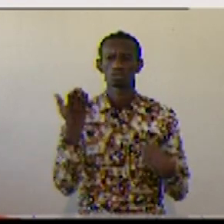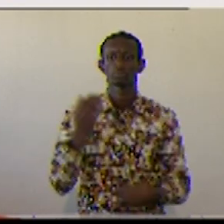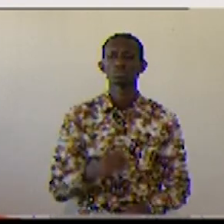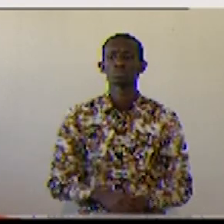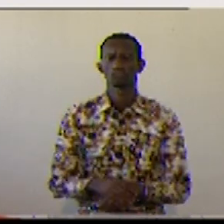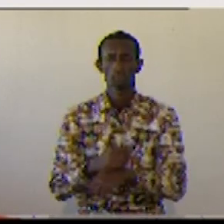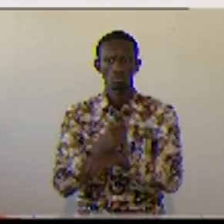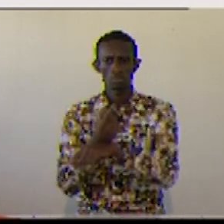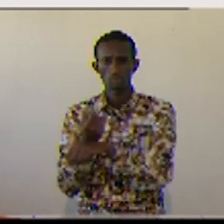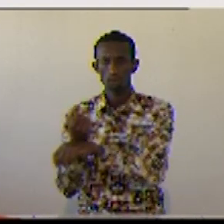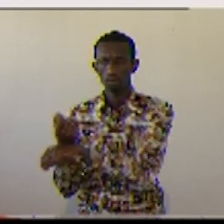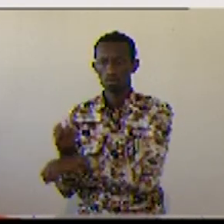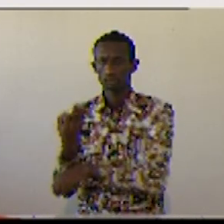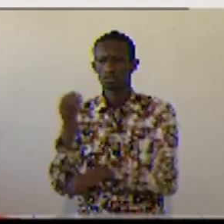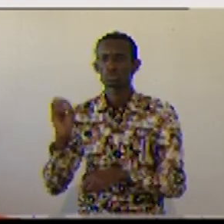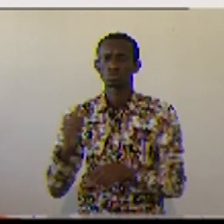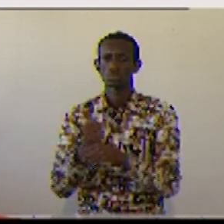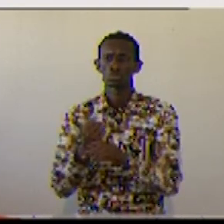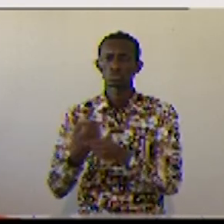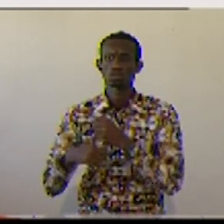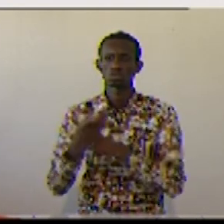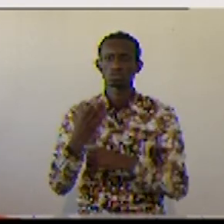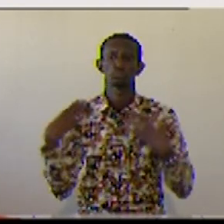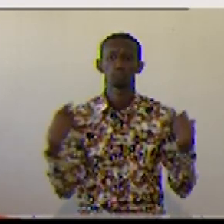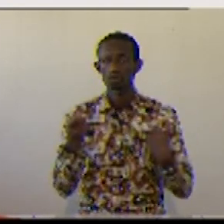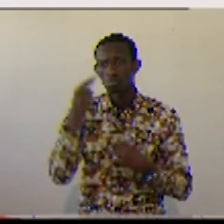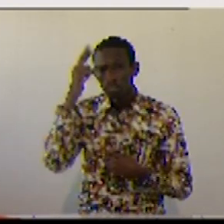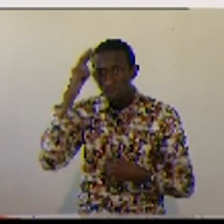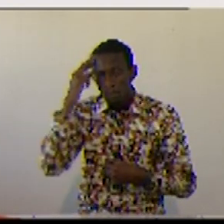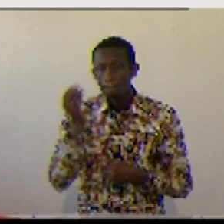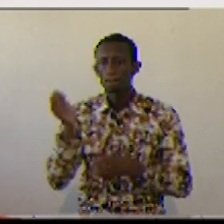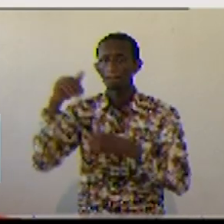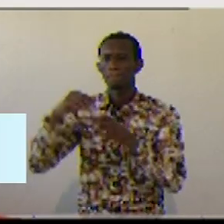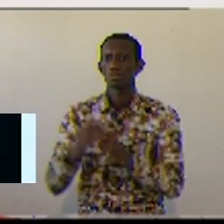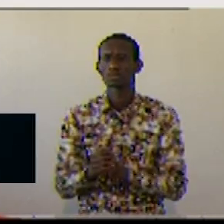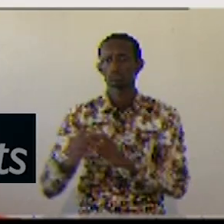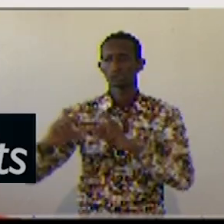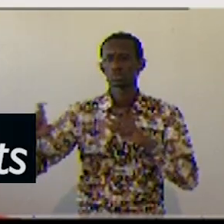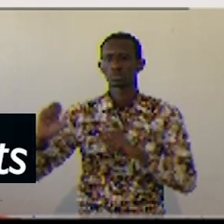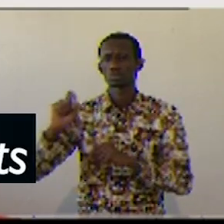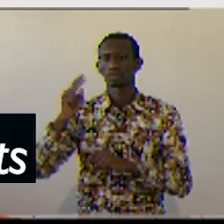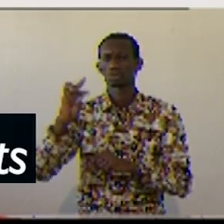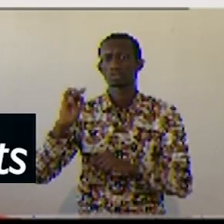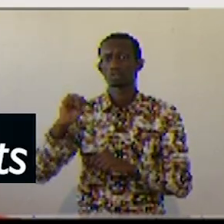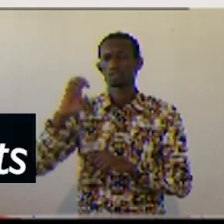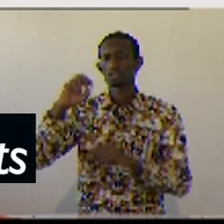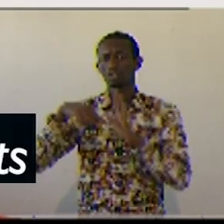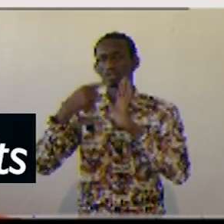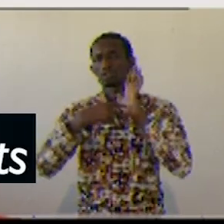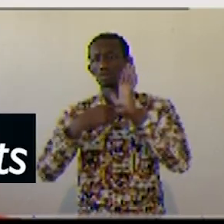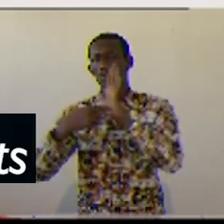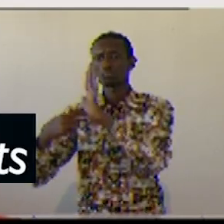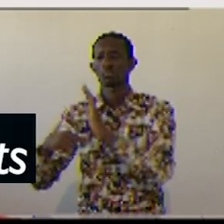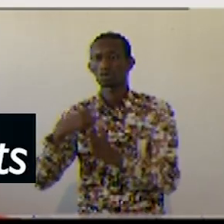Thirty seconds for each equation. Remember to include the state symbols. How do we